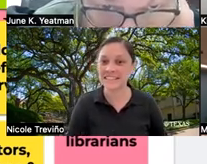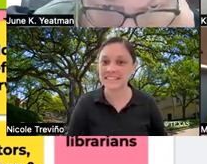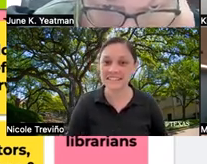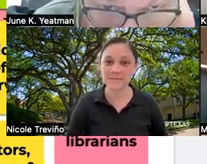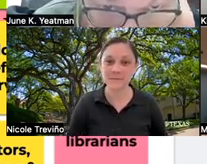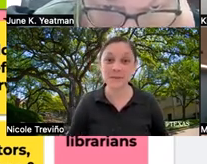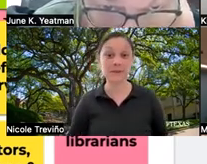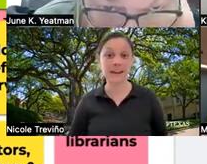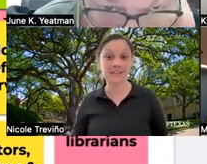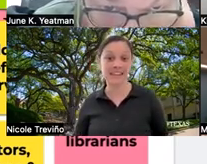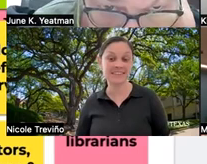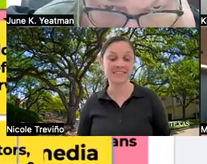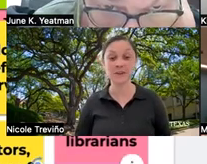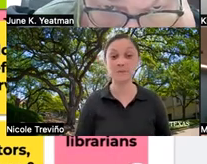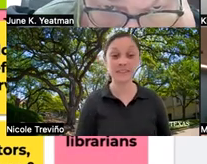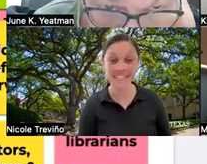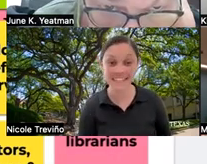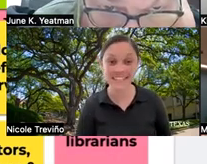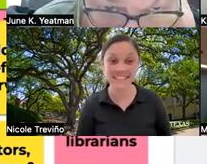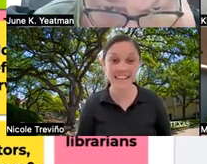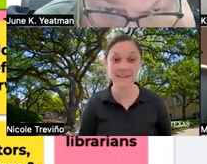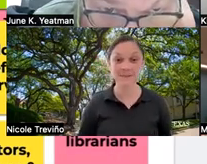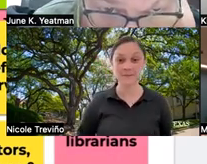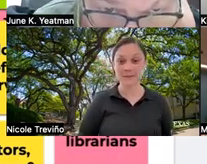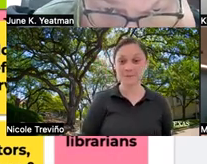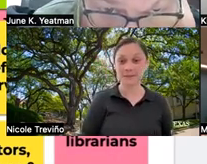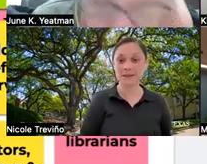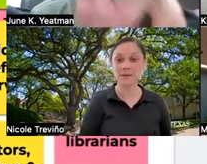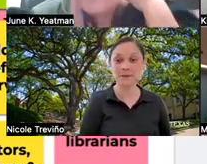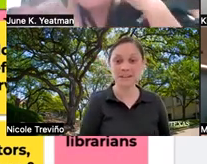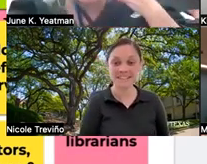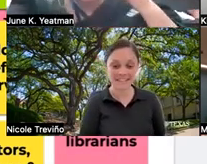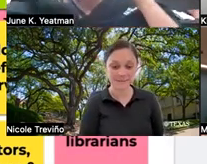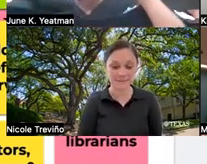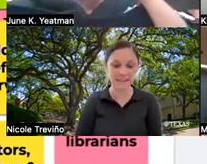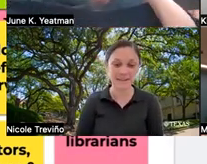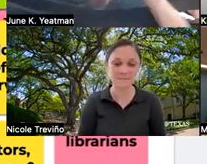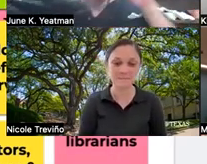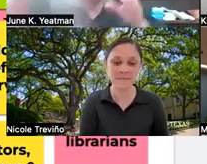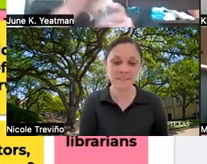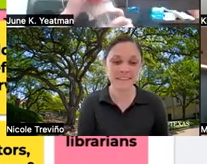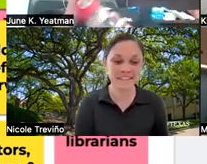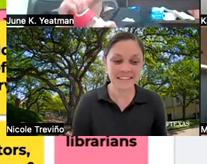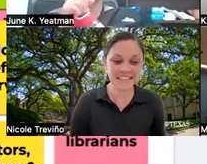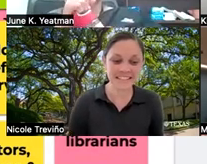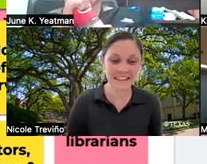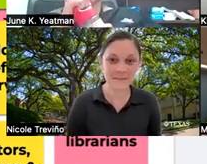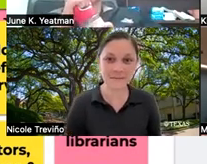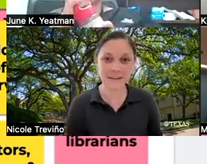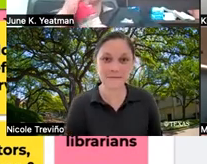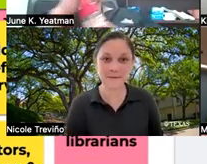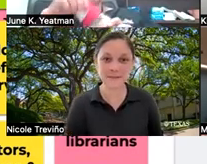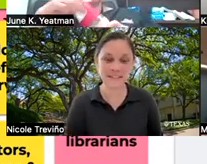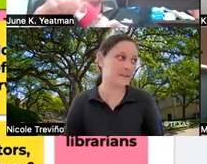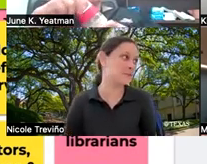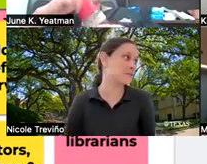librarians, peer navigators, home visiting staff. So we've got a really comprehensive list